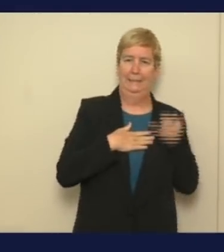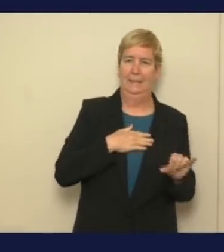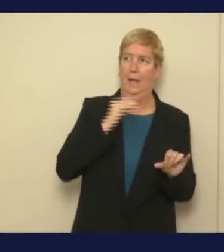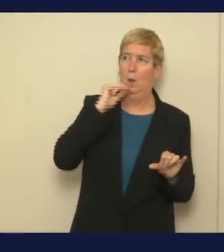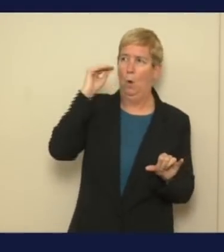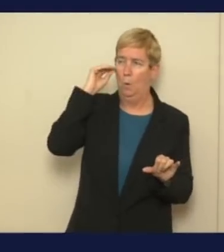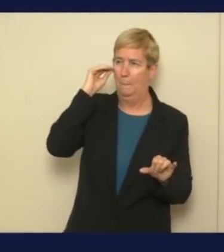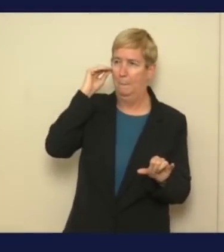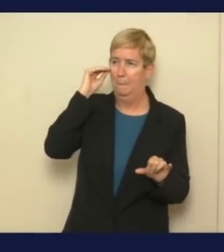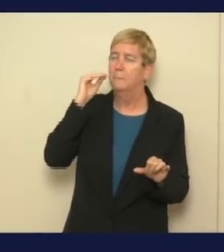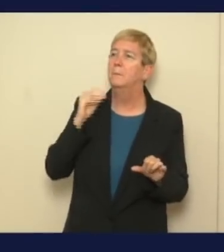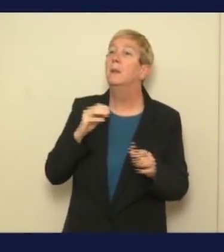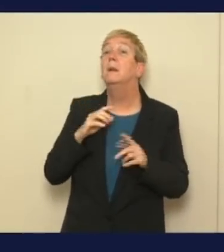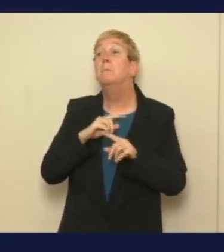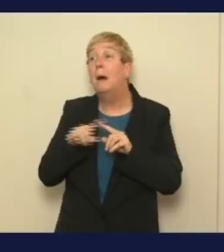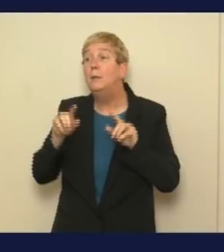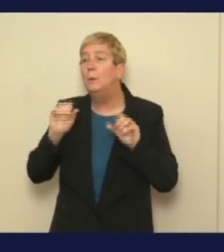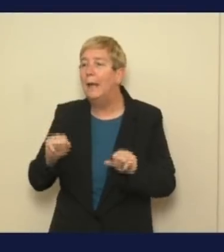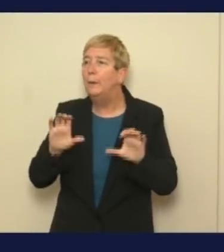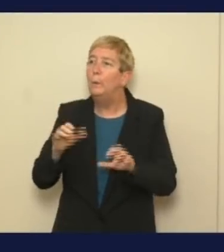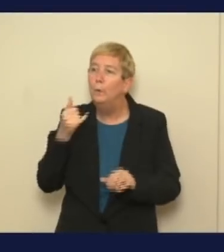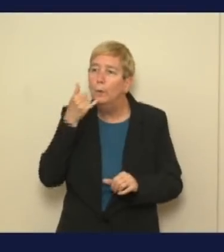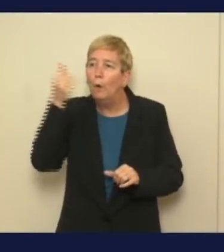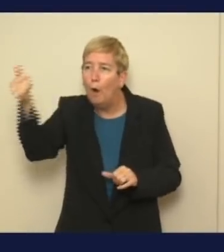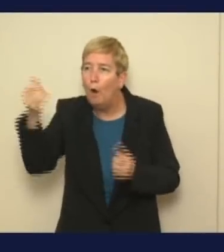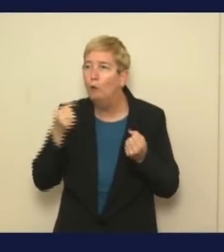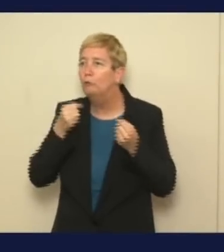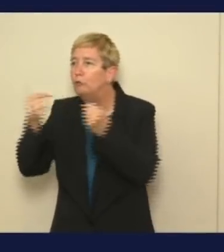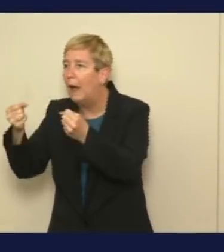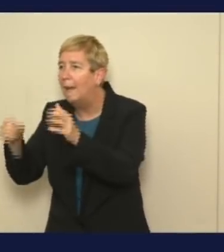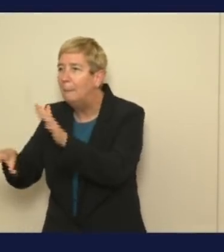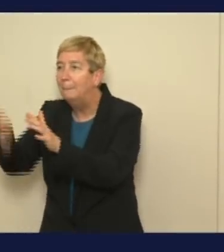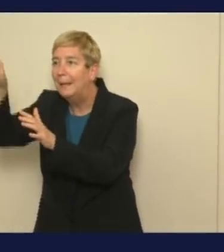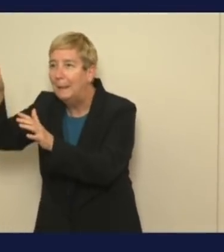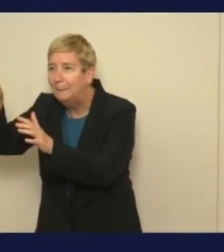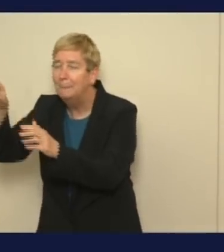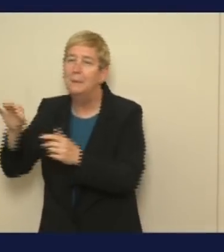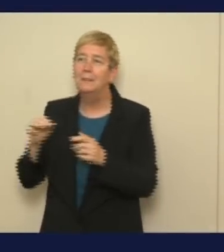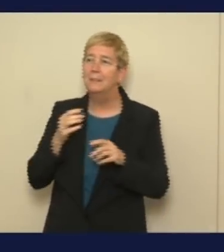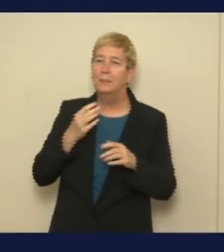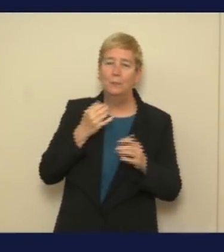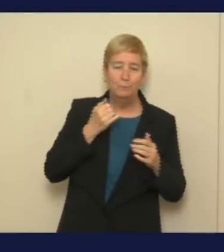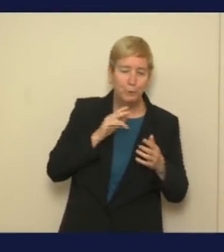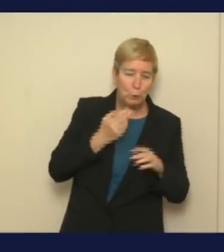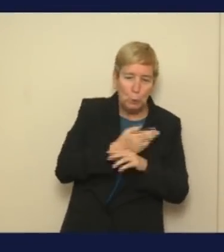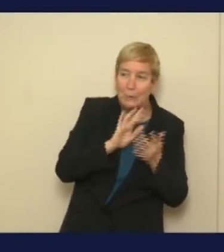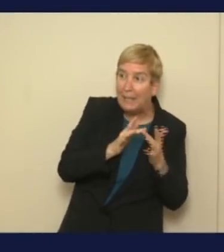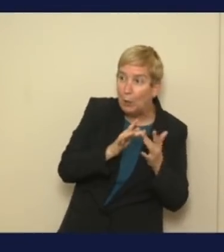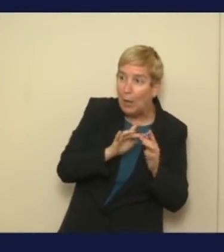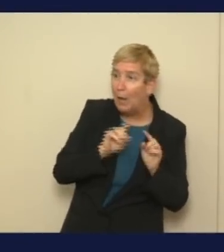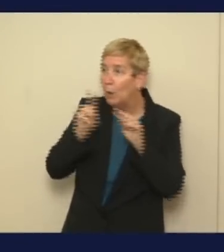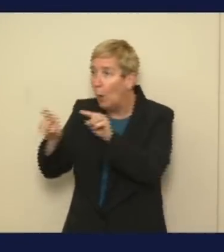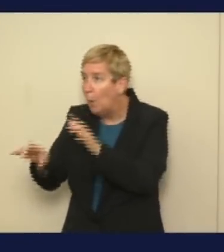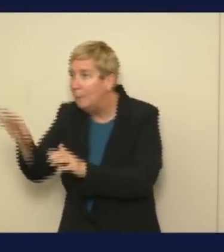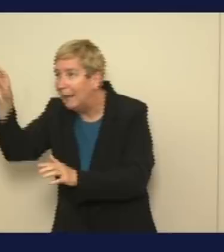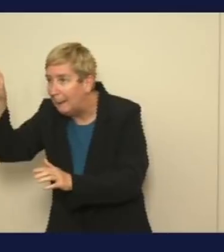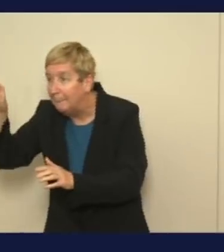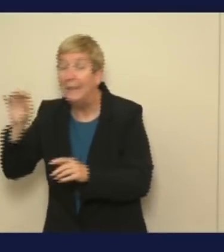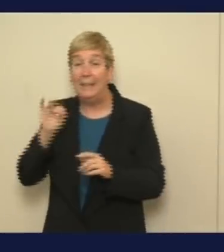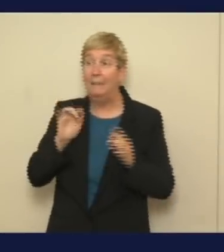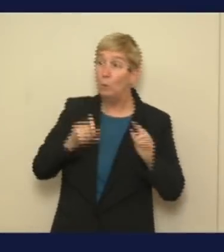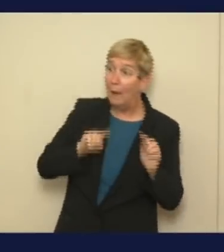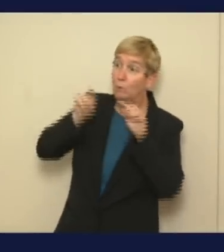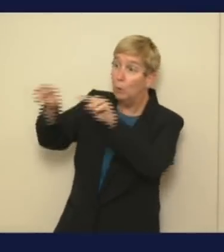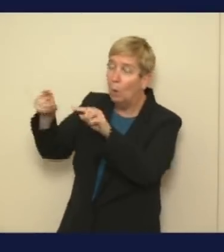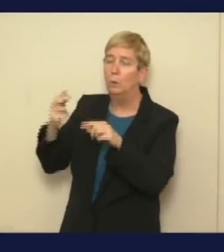internet, telephone sales, curbside pickup, and then really work hard if you go in. Mask, socially distance, wash your